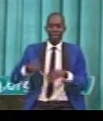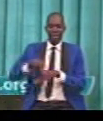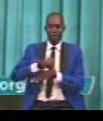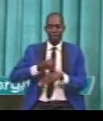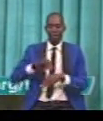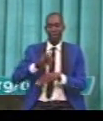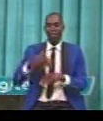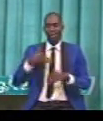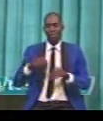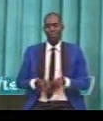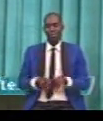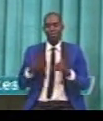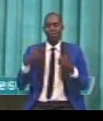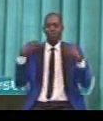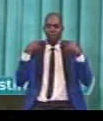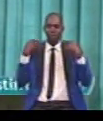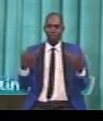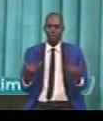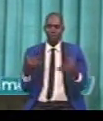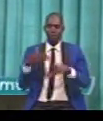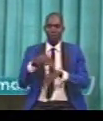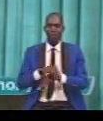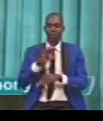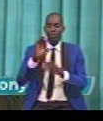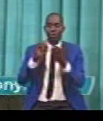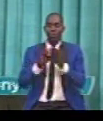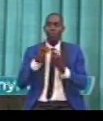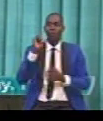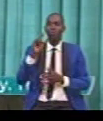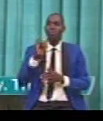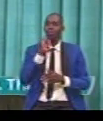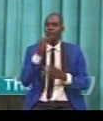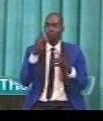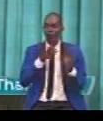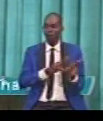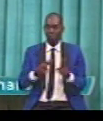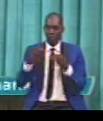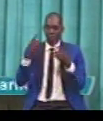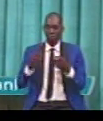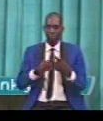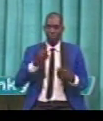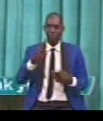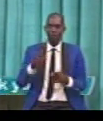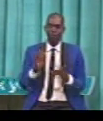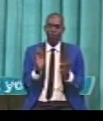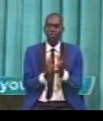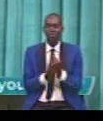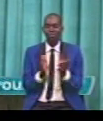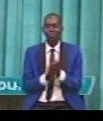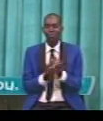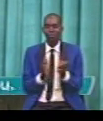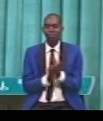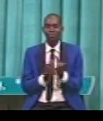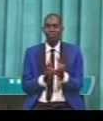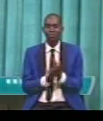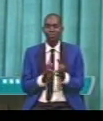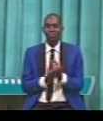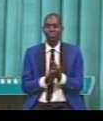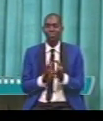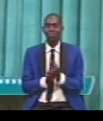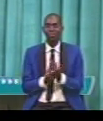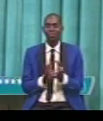yoke tonight. Your testimony is already happening. Put your hands together for the Lord once again.